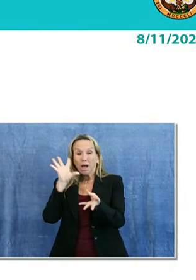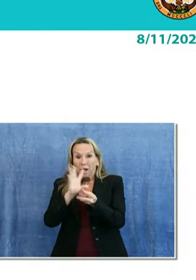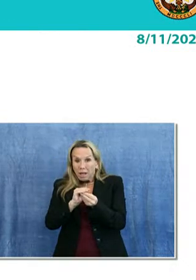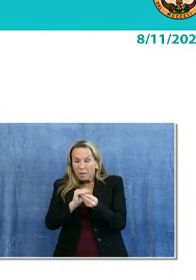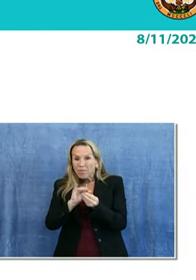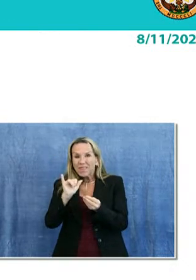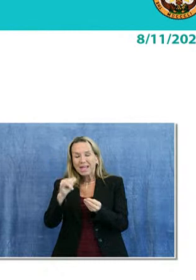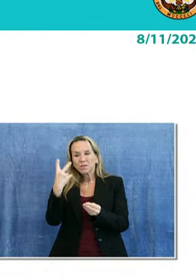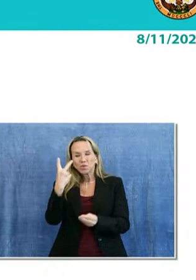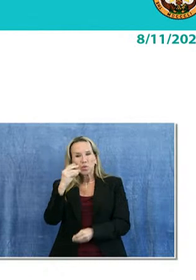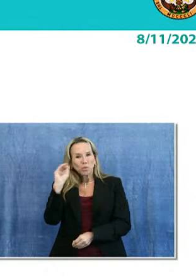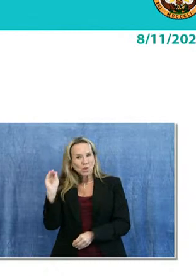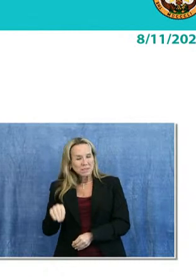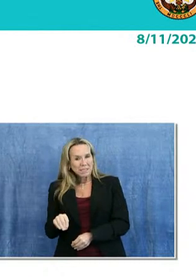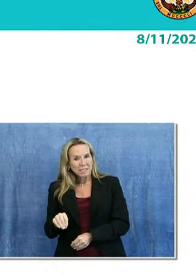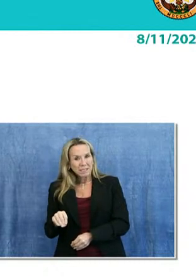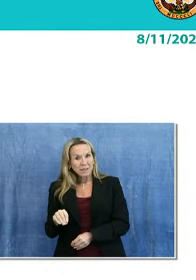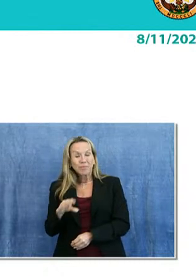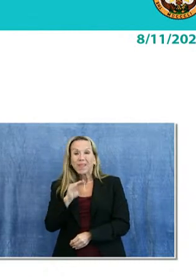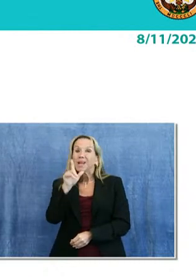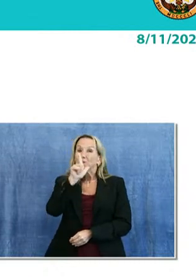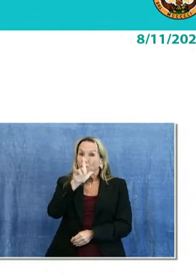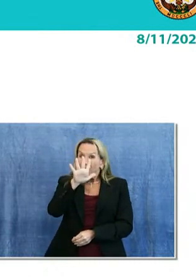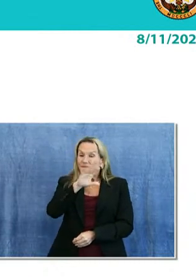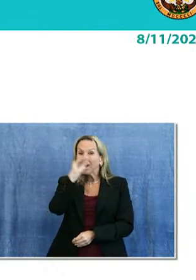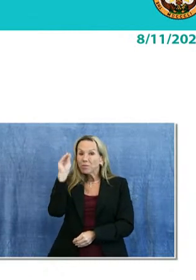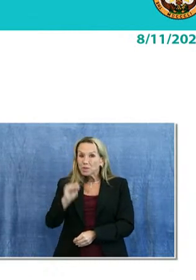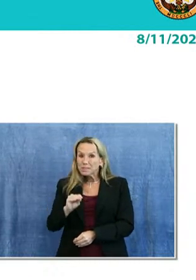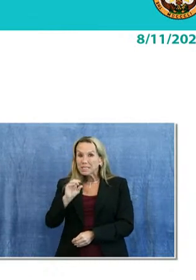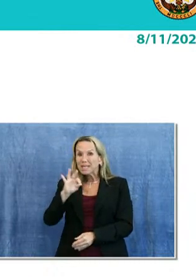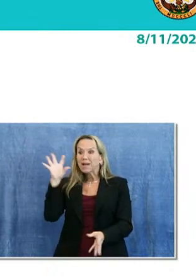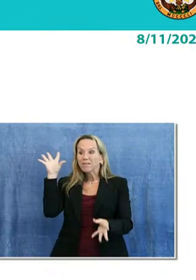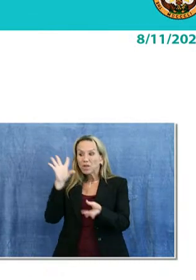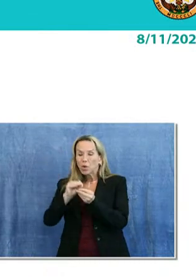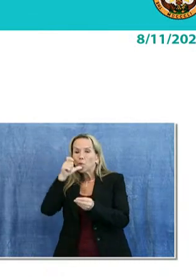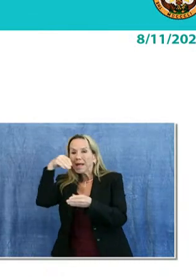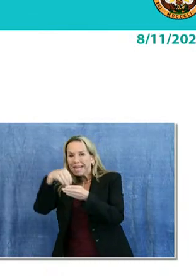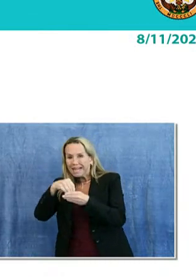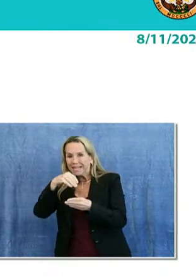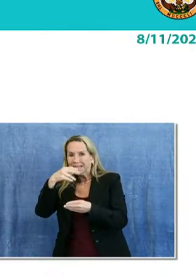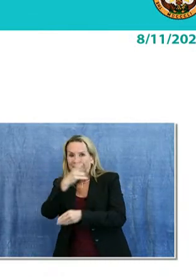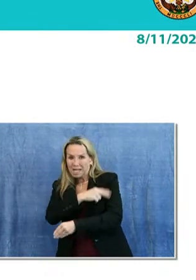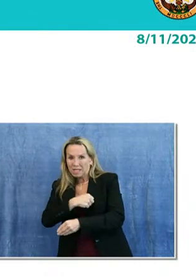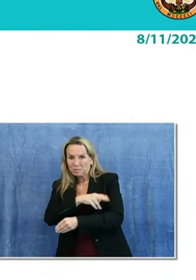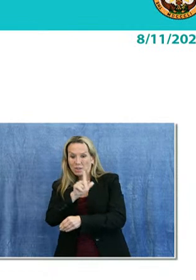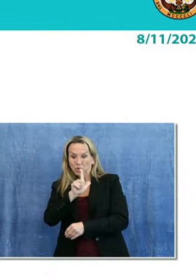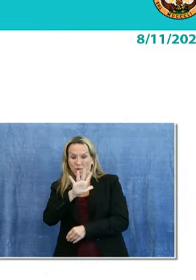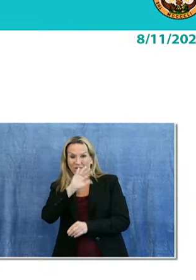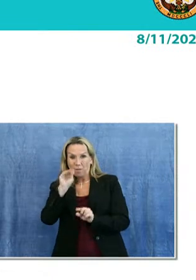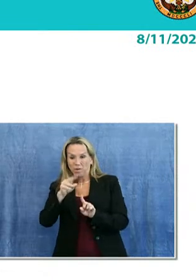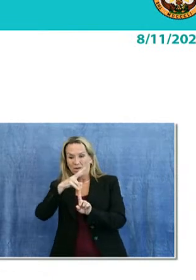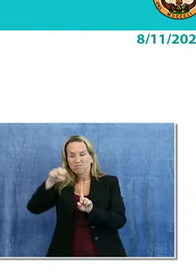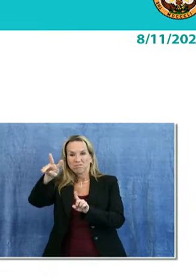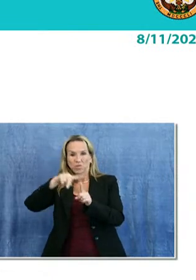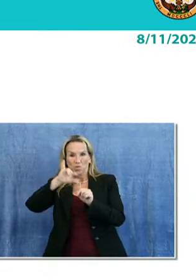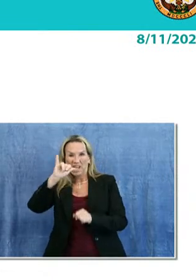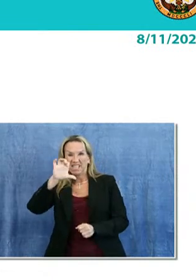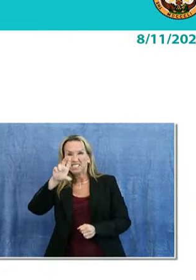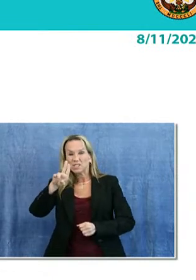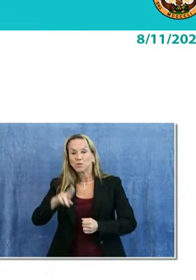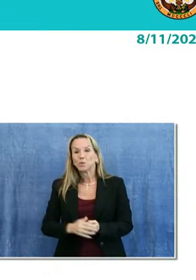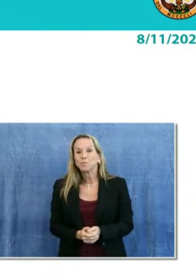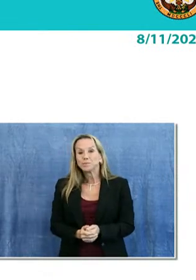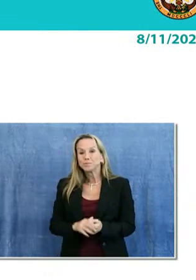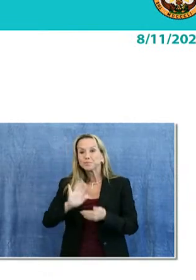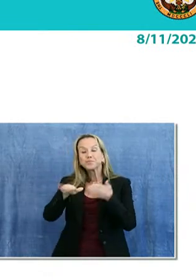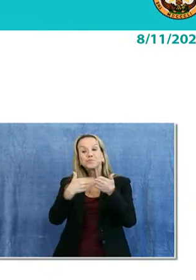cases and 25% of the total number of those hospitalized. Now, this next slide